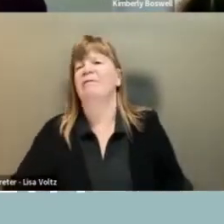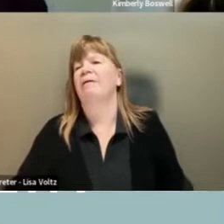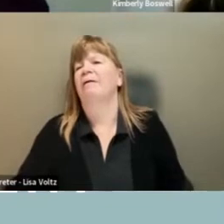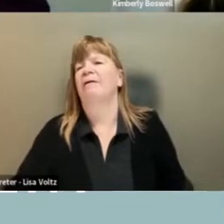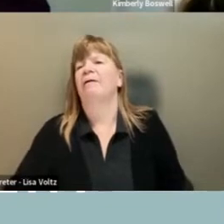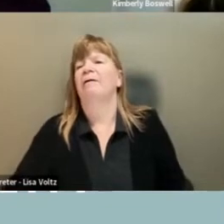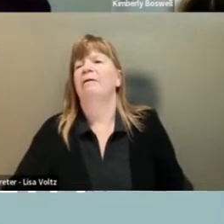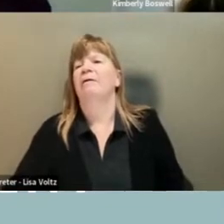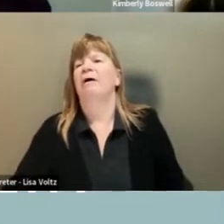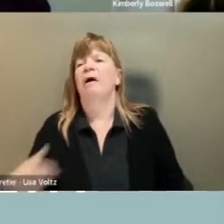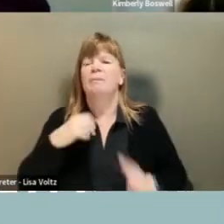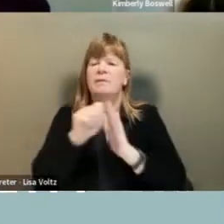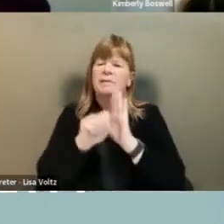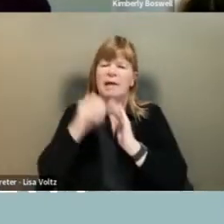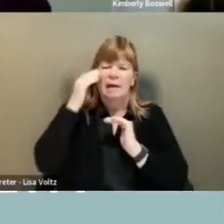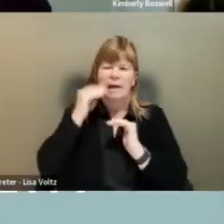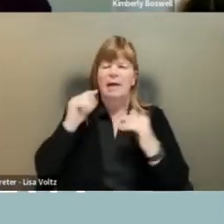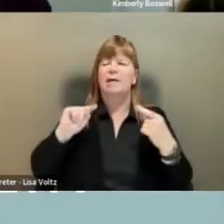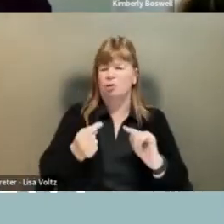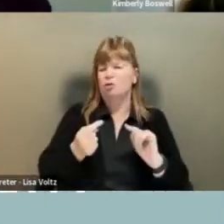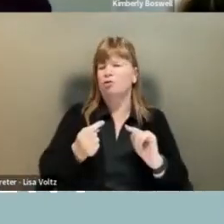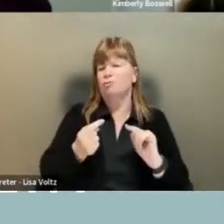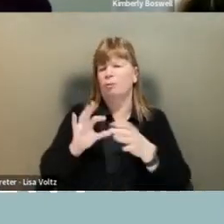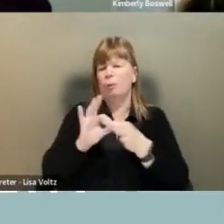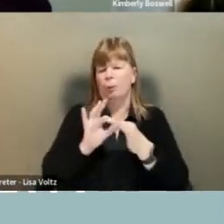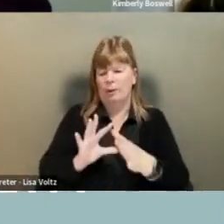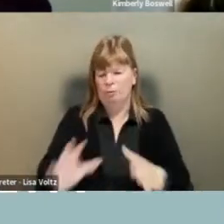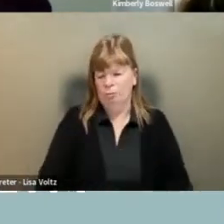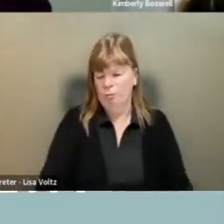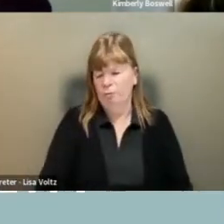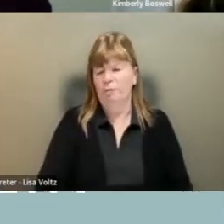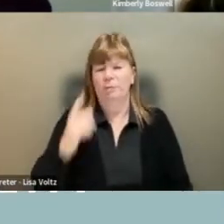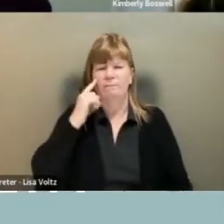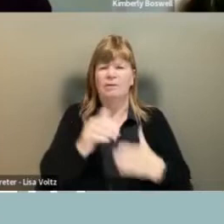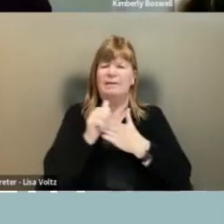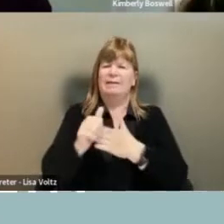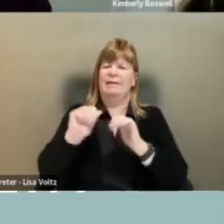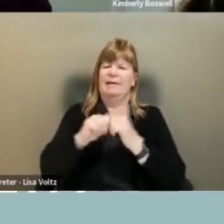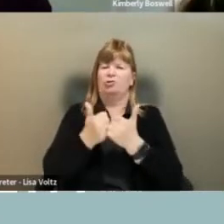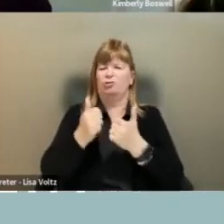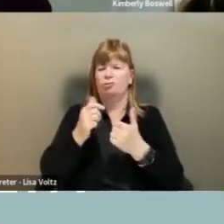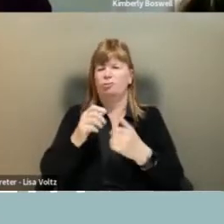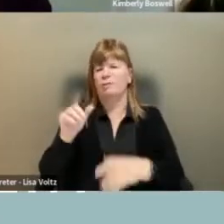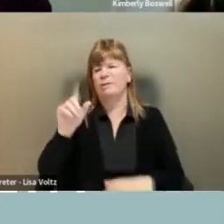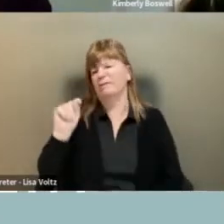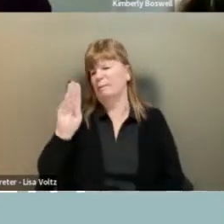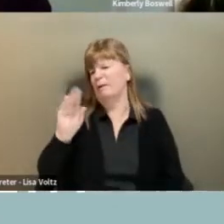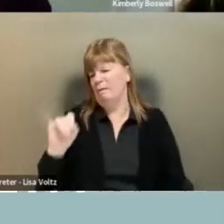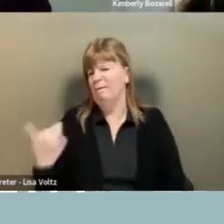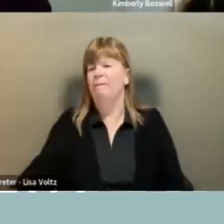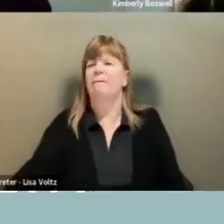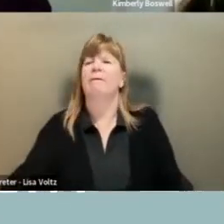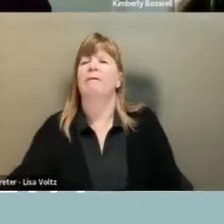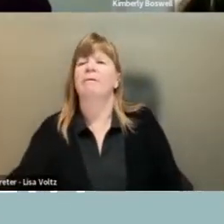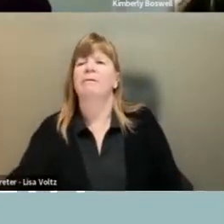the State Head Injury Coordinator and Director of TBI Programs for the lead agency on traumatic brain injury. I'm located